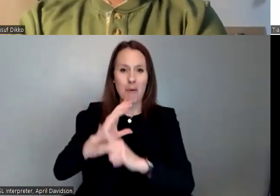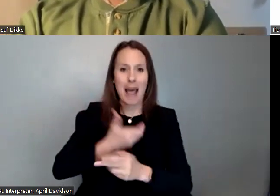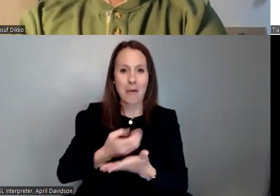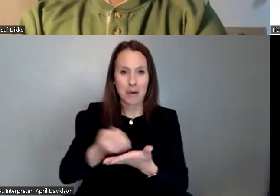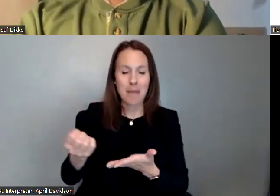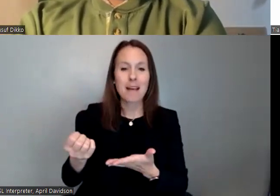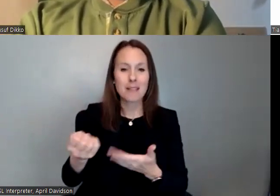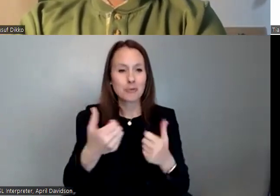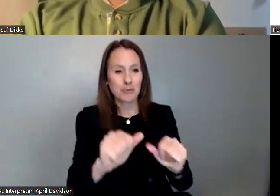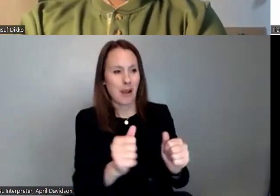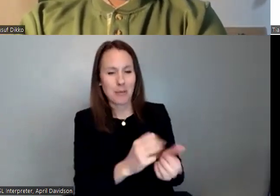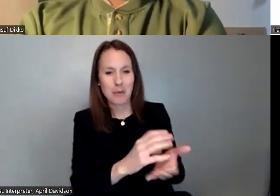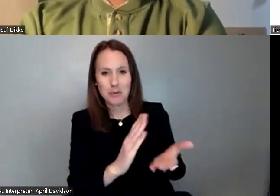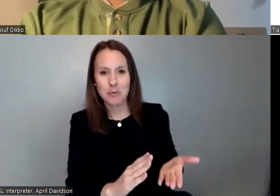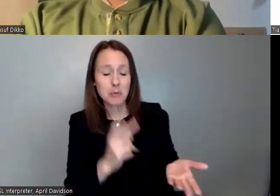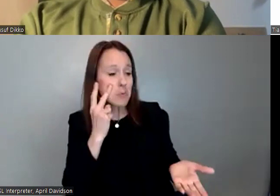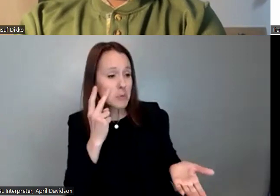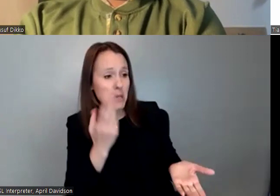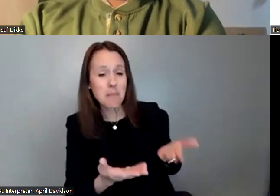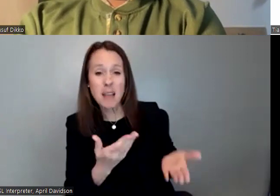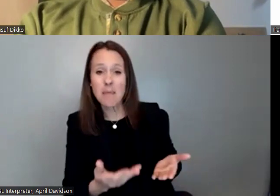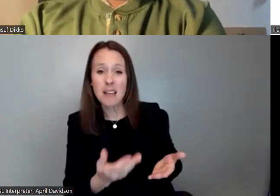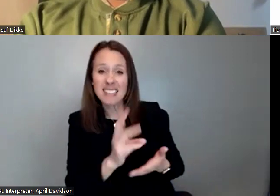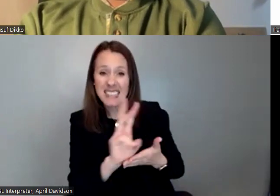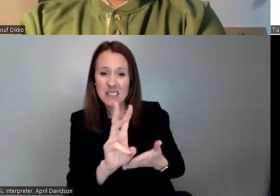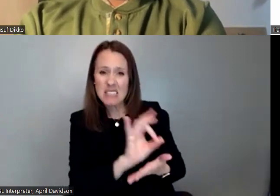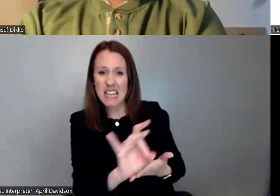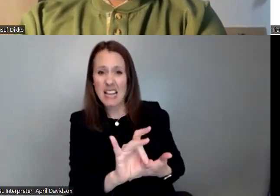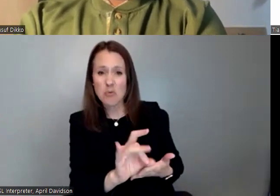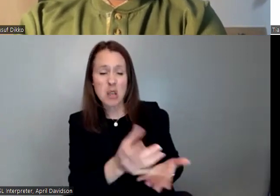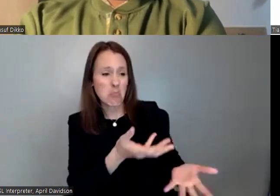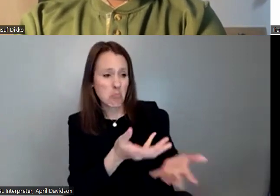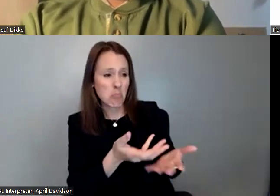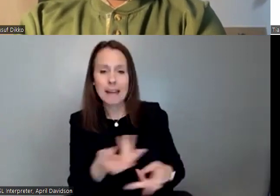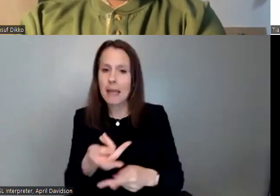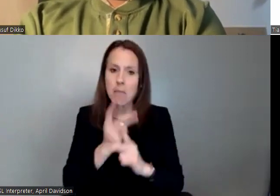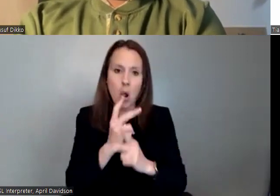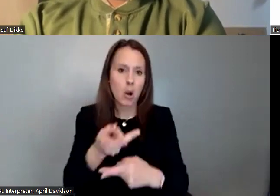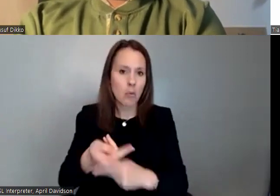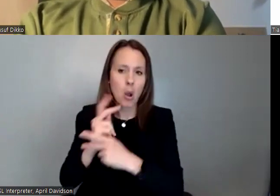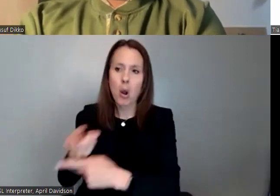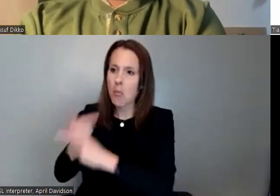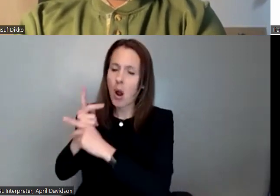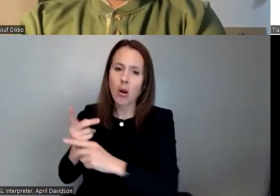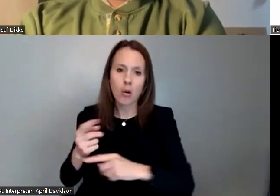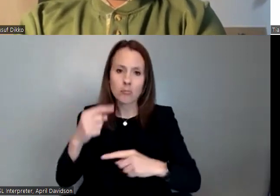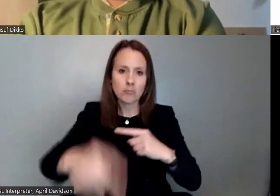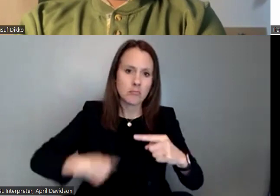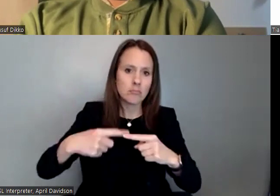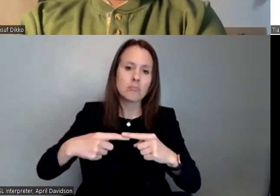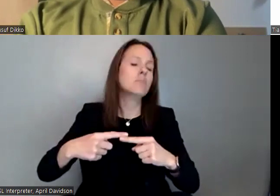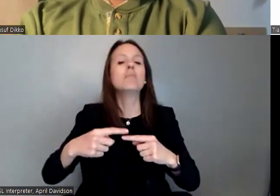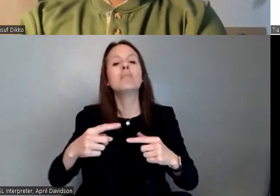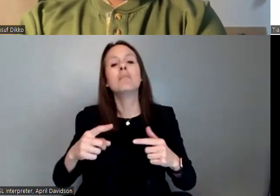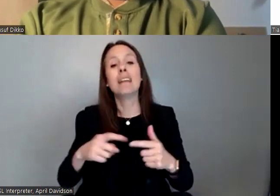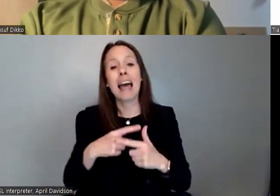their students for anywhere from 6 to 8 weeks. They can borrow that equipment throughout the school year. And then they can go